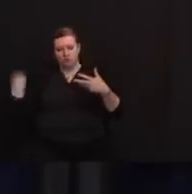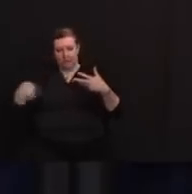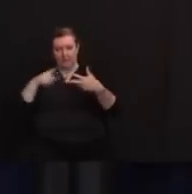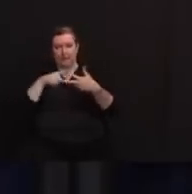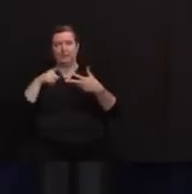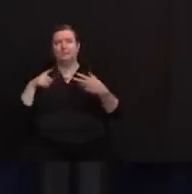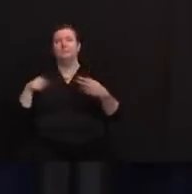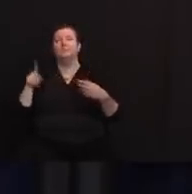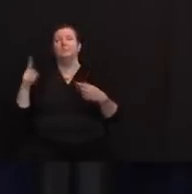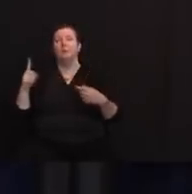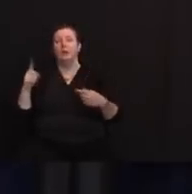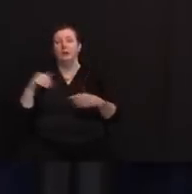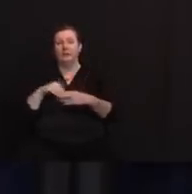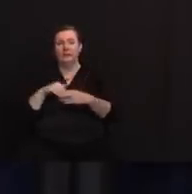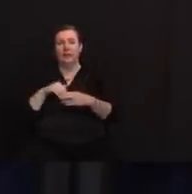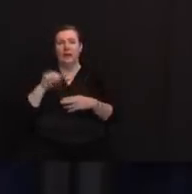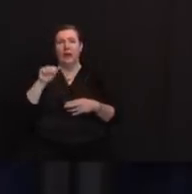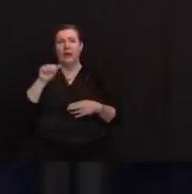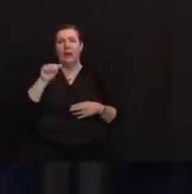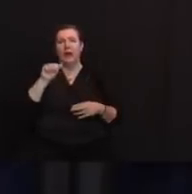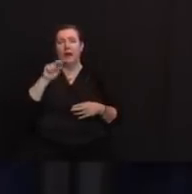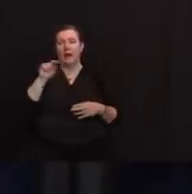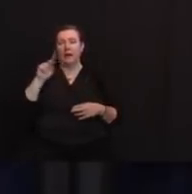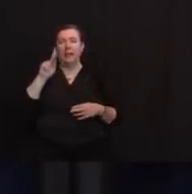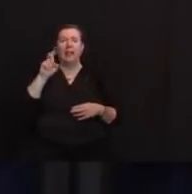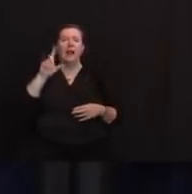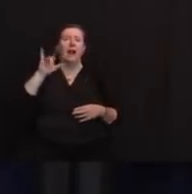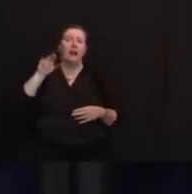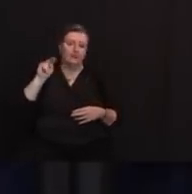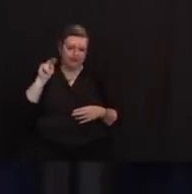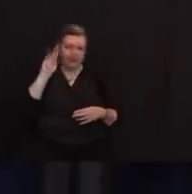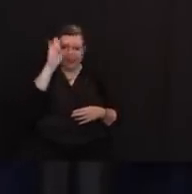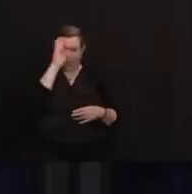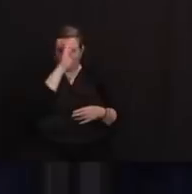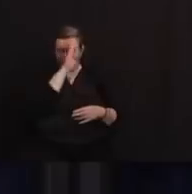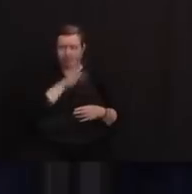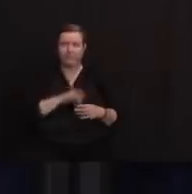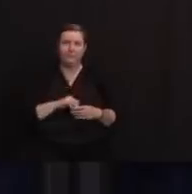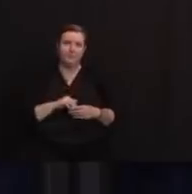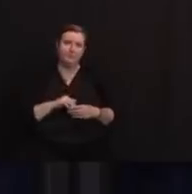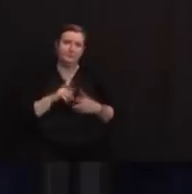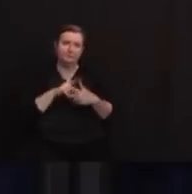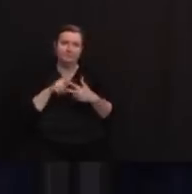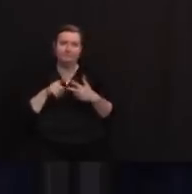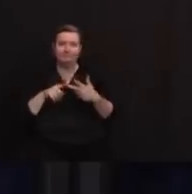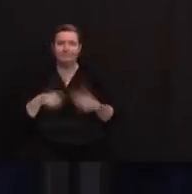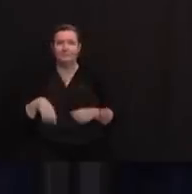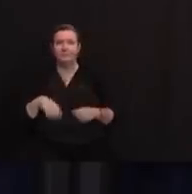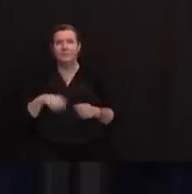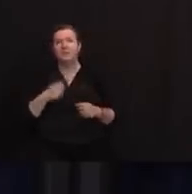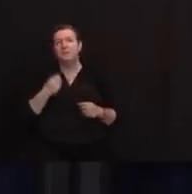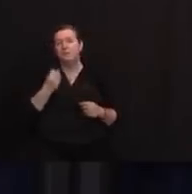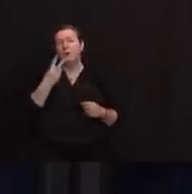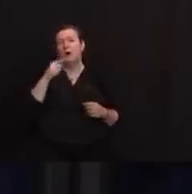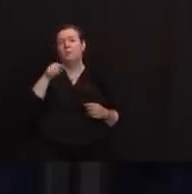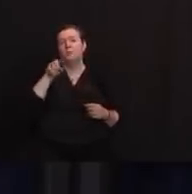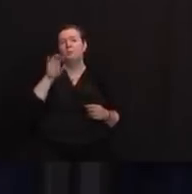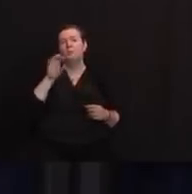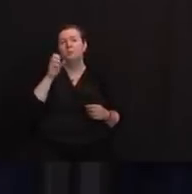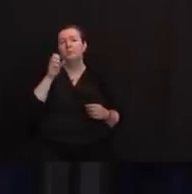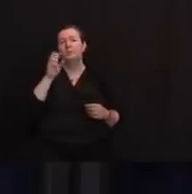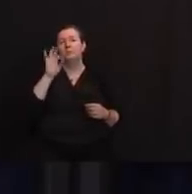As of January 2nd, the positivity for New Jersey is 14.96. The northern part of the state